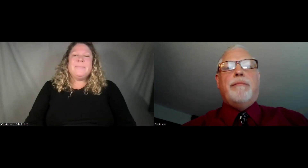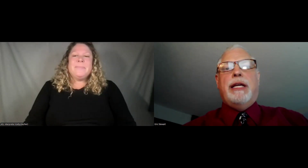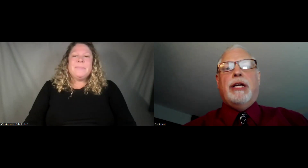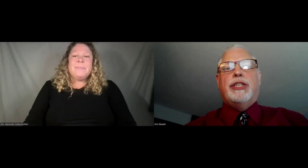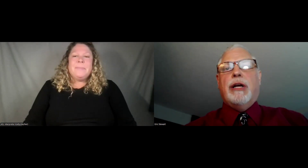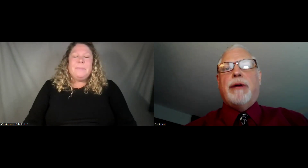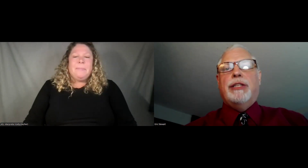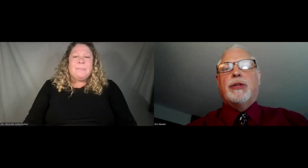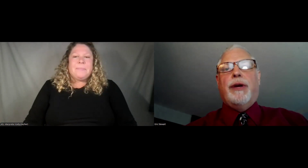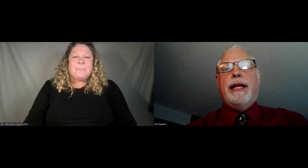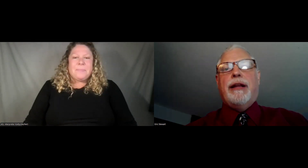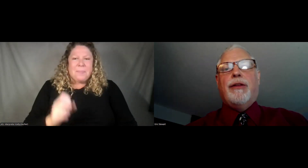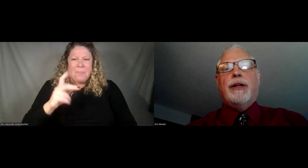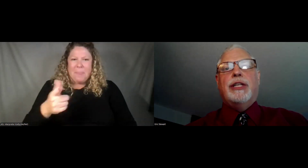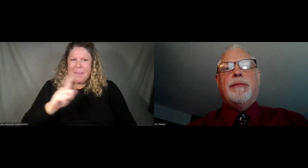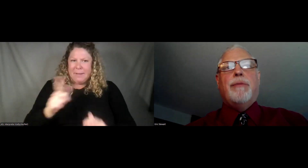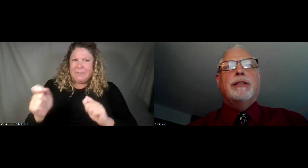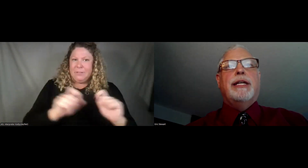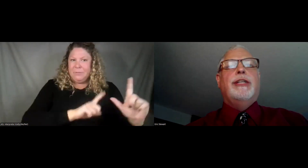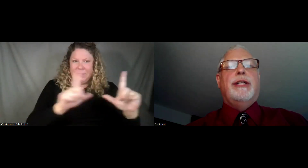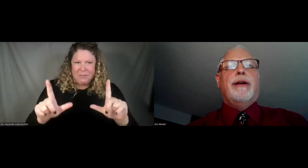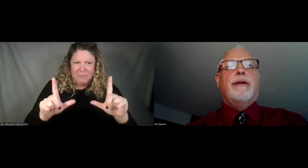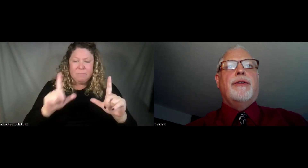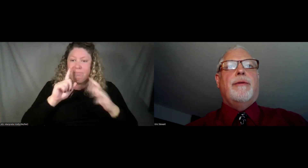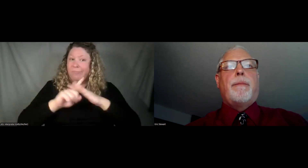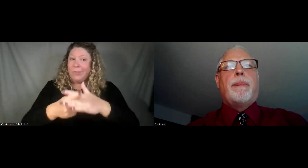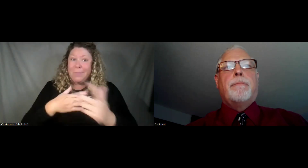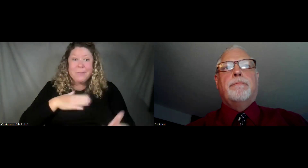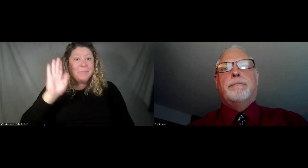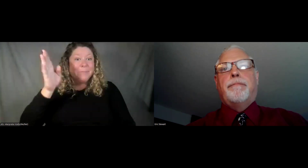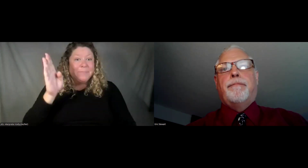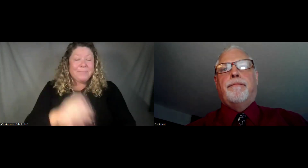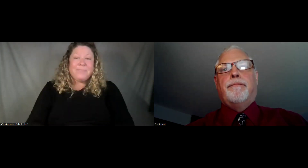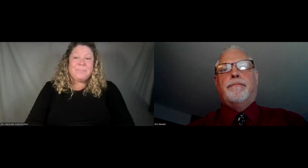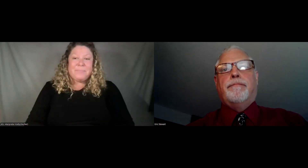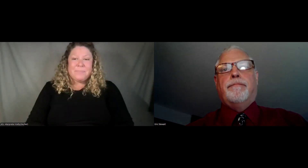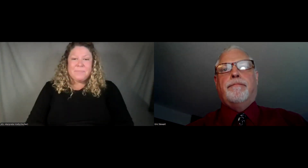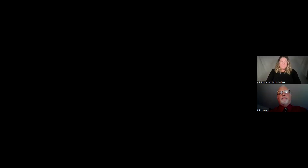So let me share my screen and I'll launch into my presentation here.